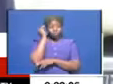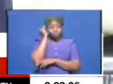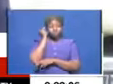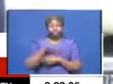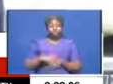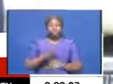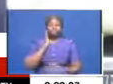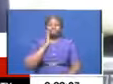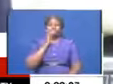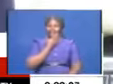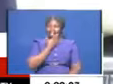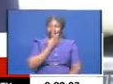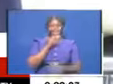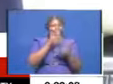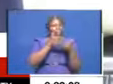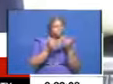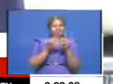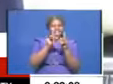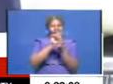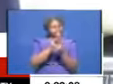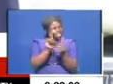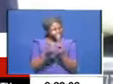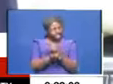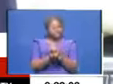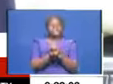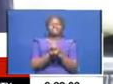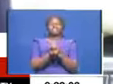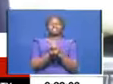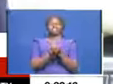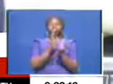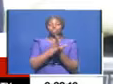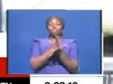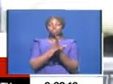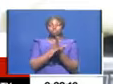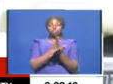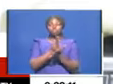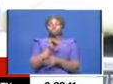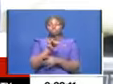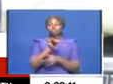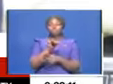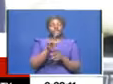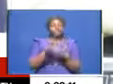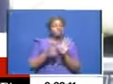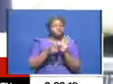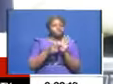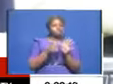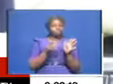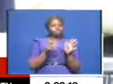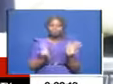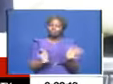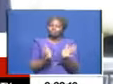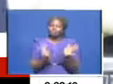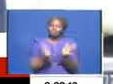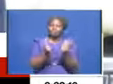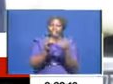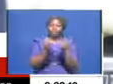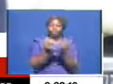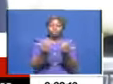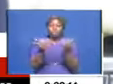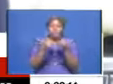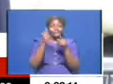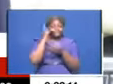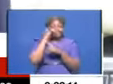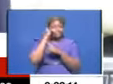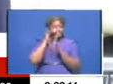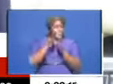the build, all the things, the facilities, obviously are a motivation for them. But I think the greatest source of